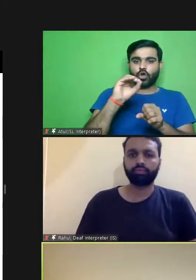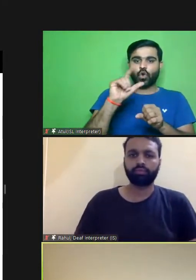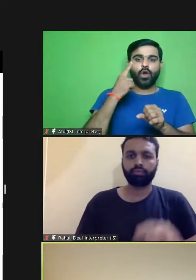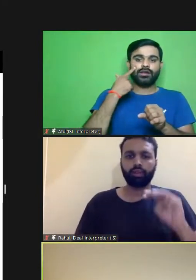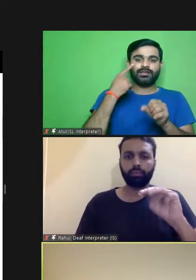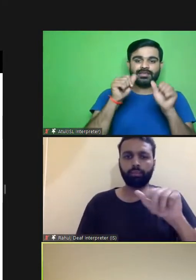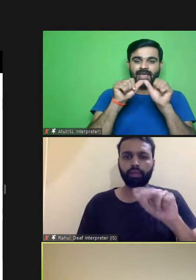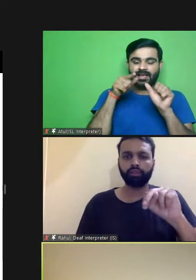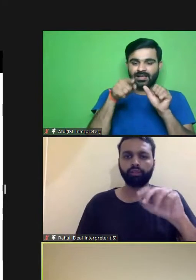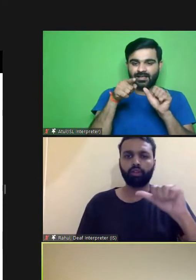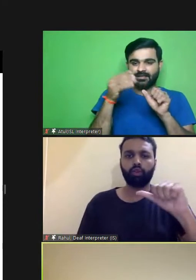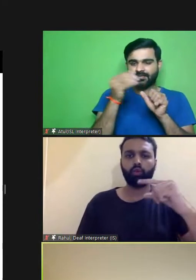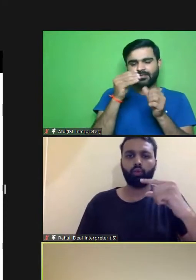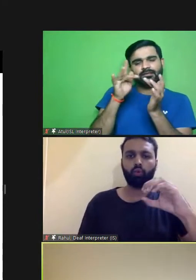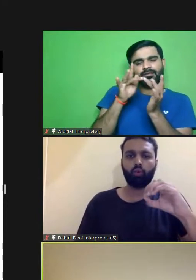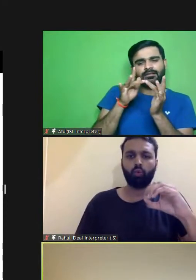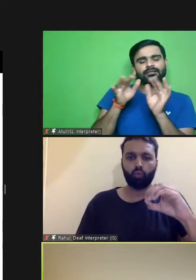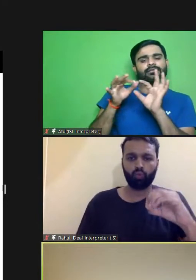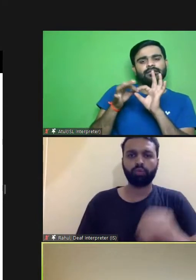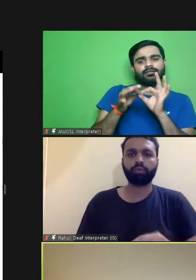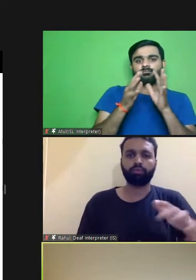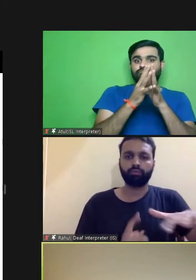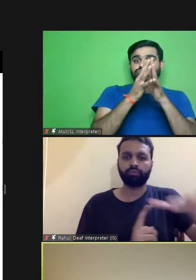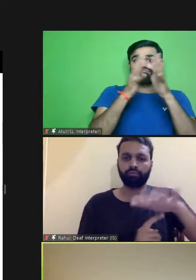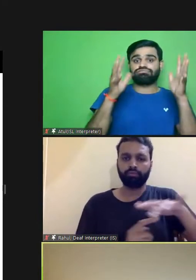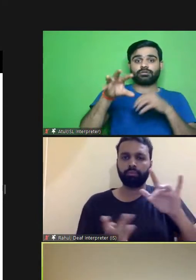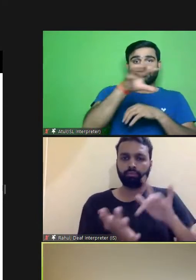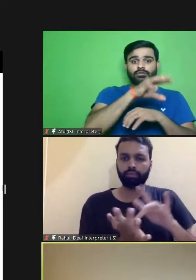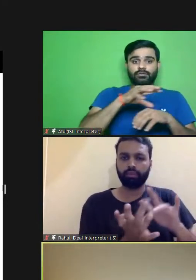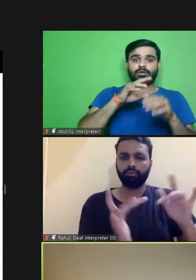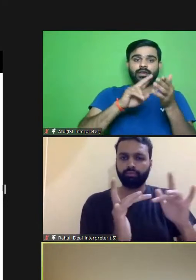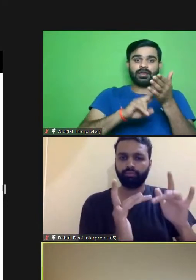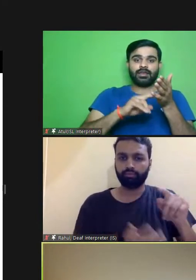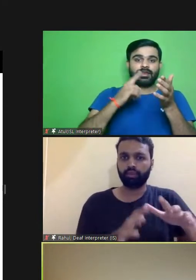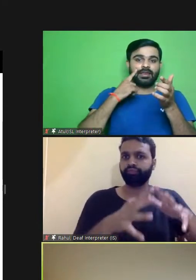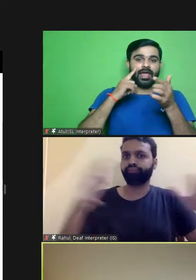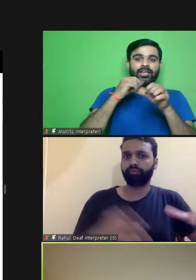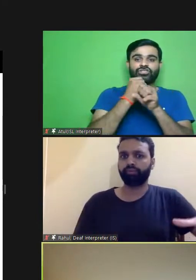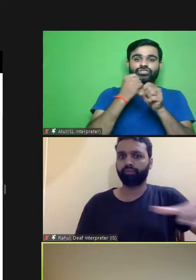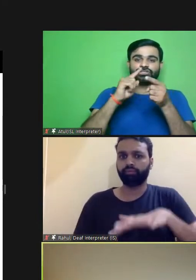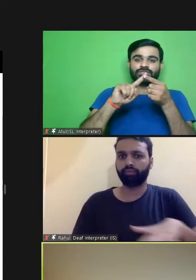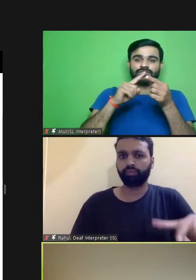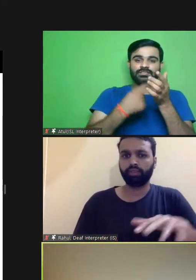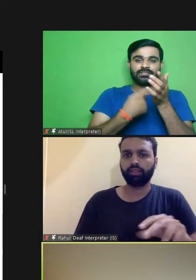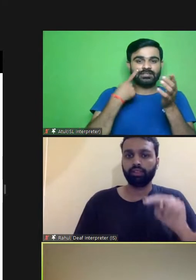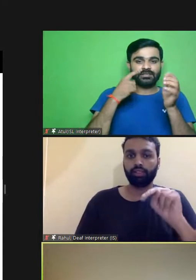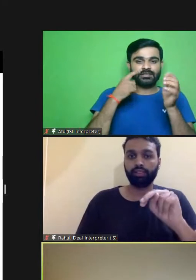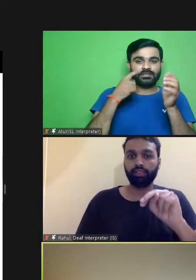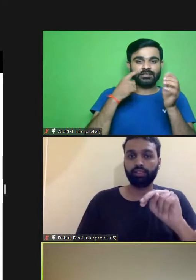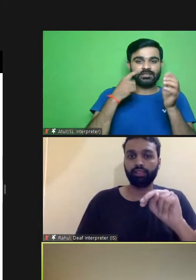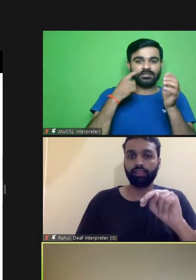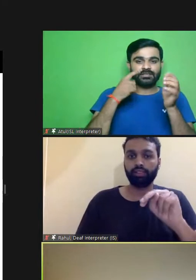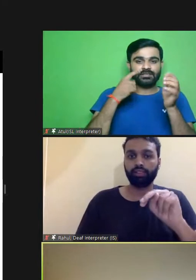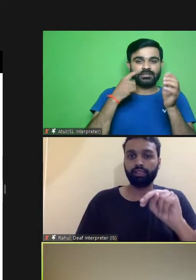actually widening, and this includes some large countries such as Nigeria, where you see that around 18% of the